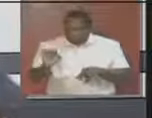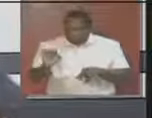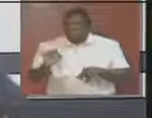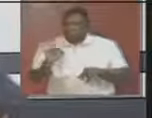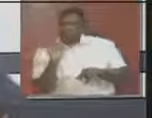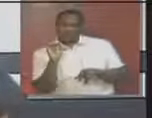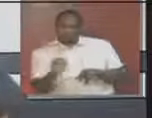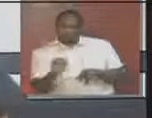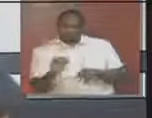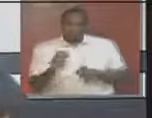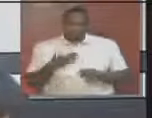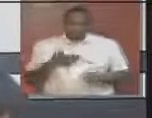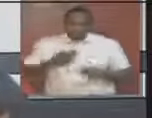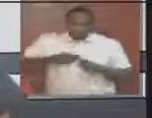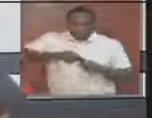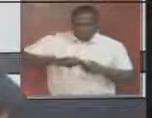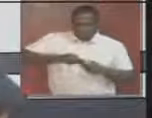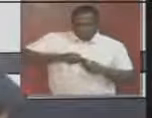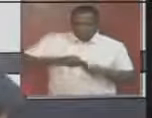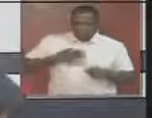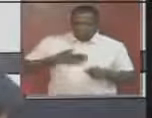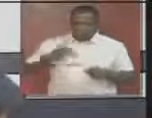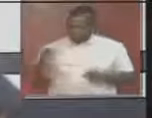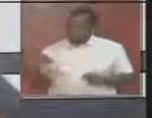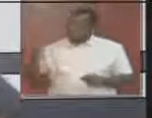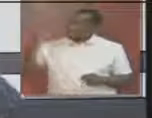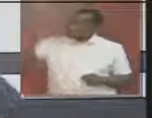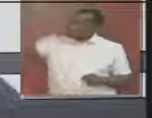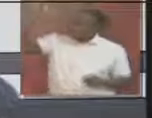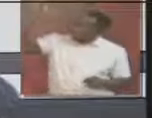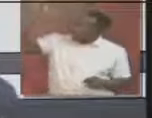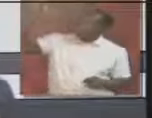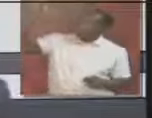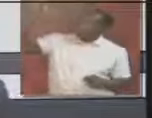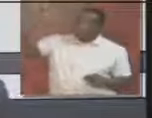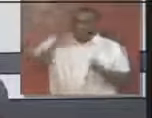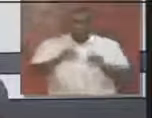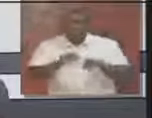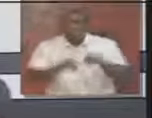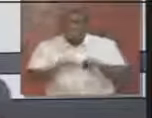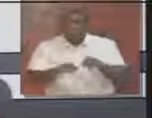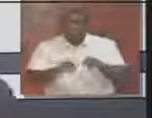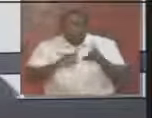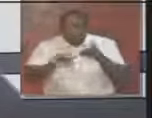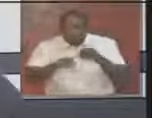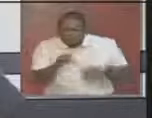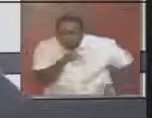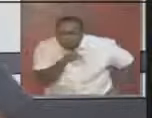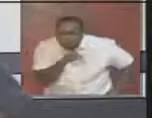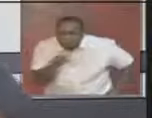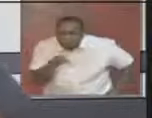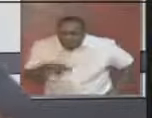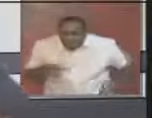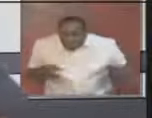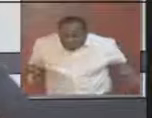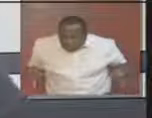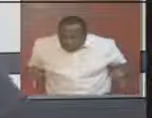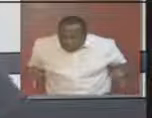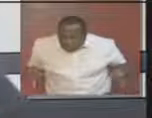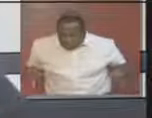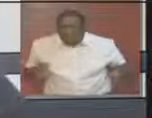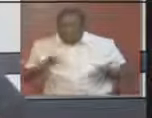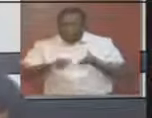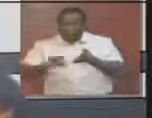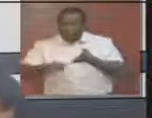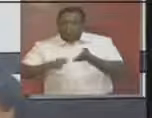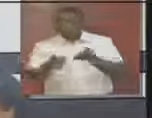up. And if this number is greater than or equal to 30, then you fall into the obese category, which probably a lot of us fall into anyhow.